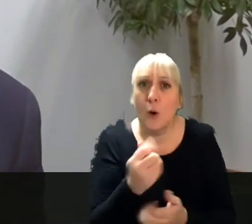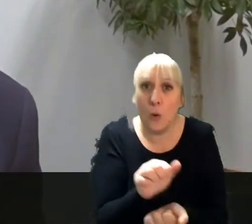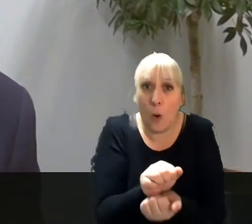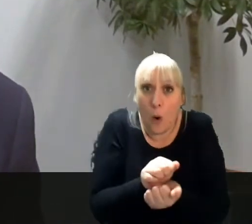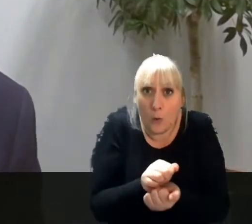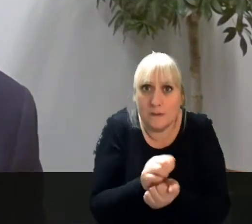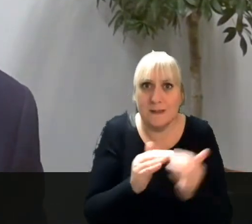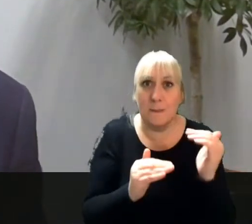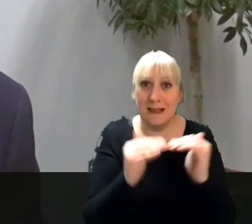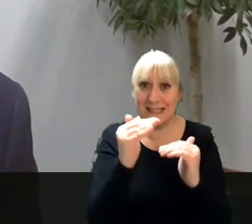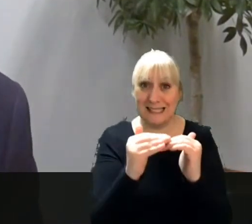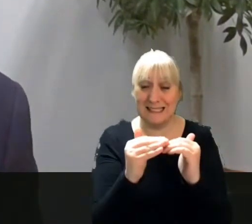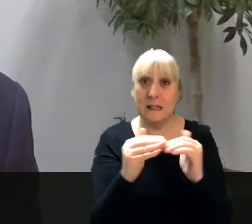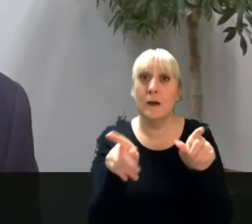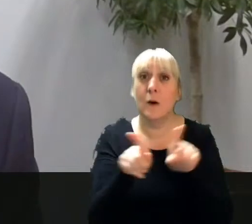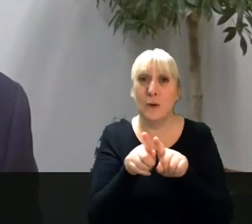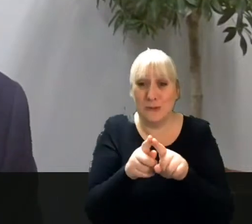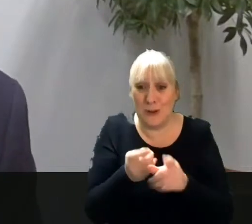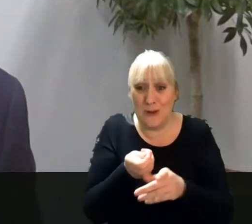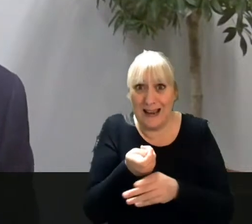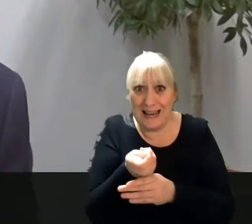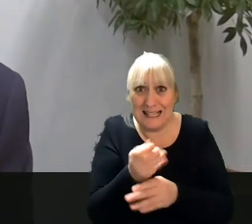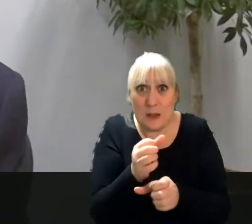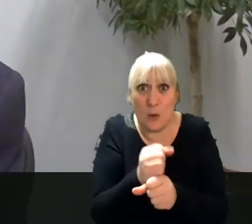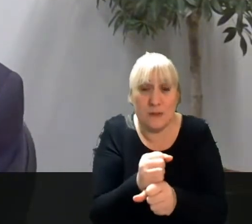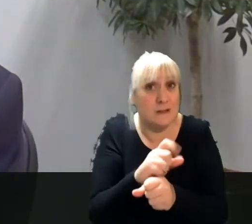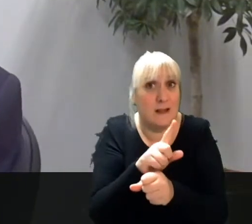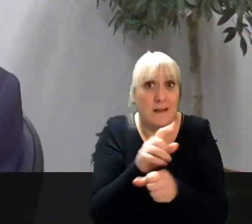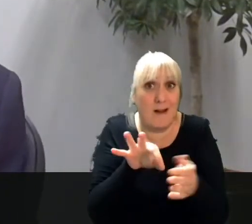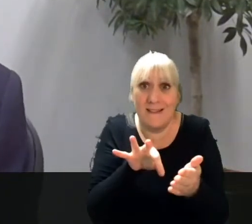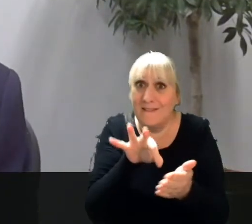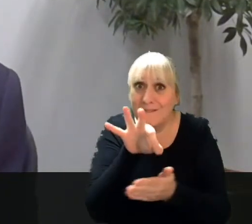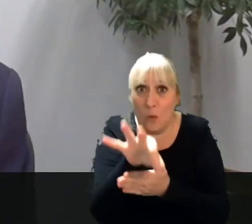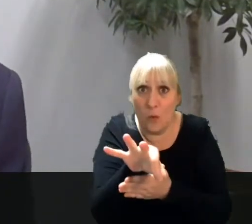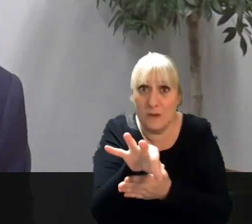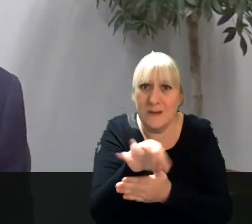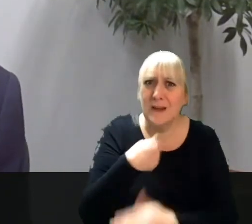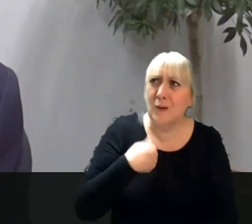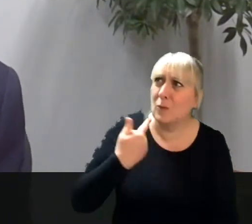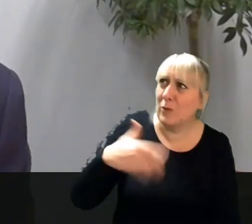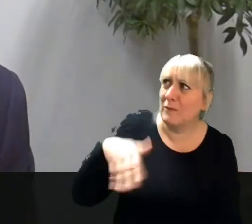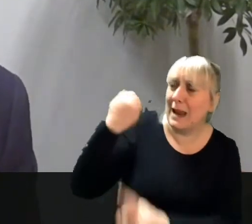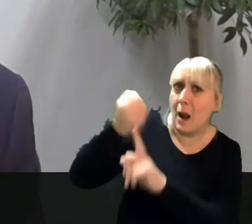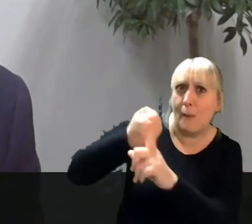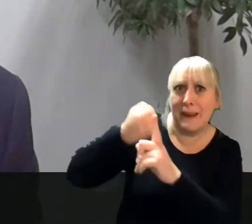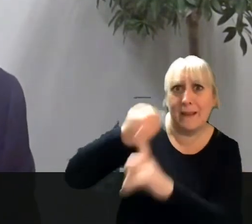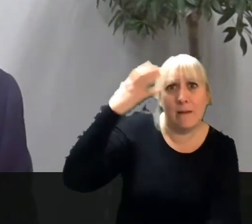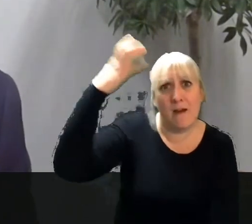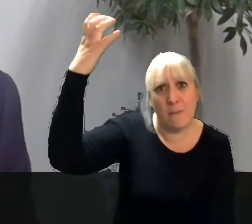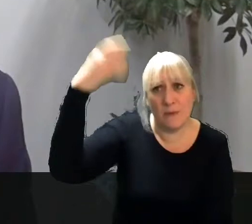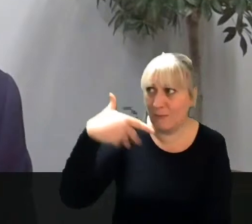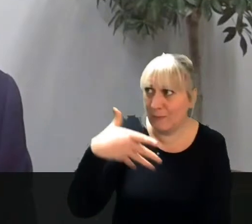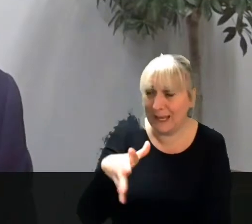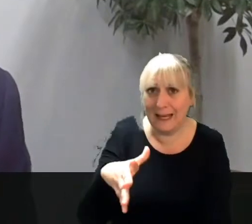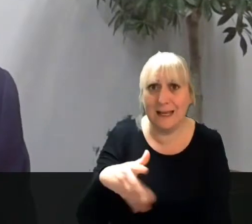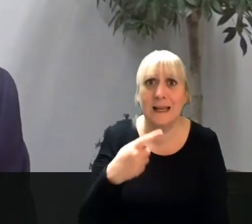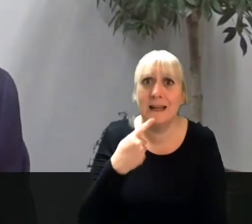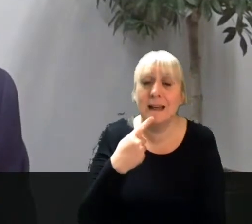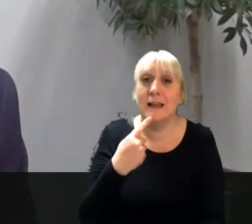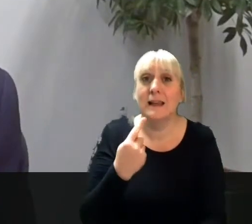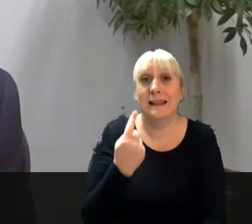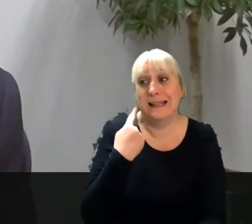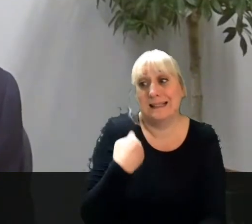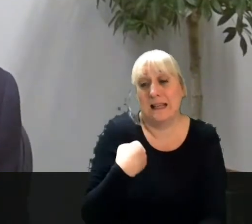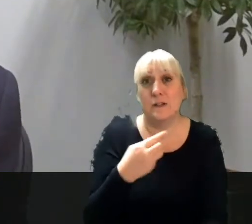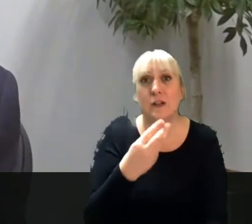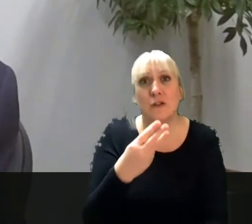speaking, can't afford to pay the cost of this. So we've been lobbying the government. We've made some progress. The announcement yesterday, the £3.5 billion, we've been working